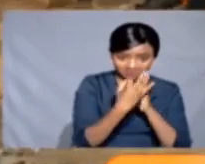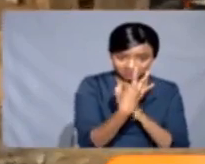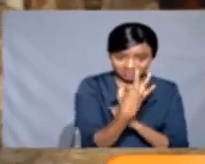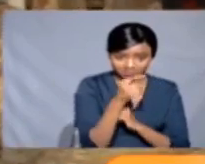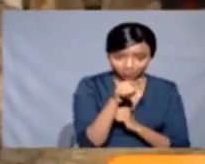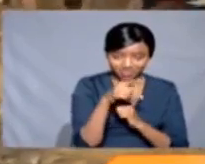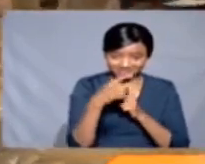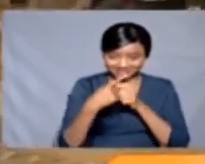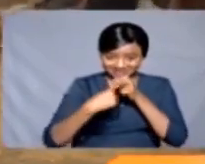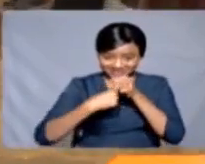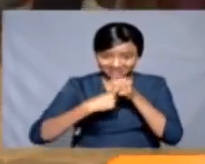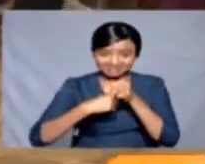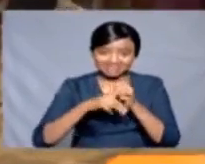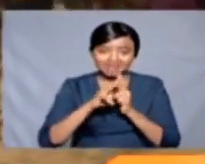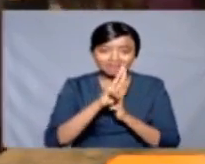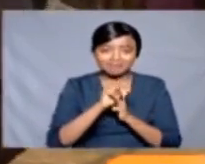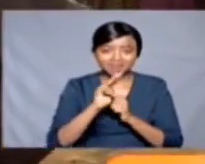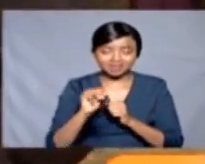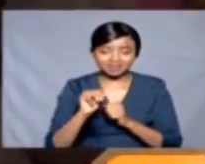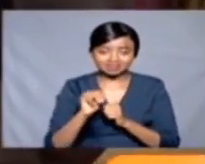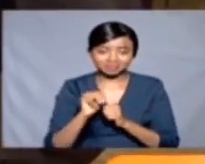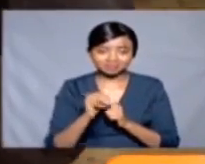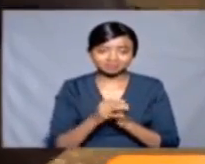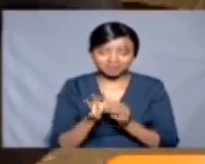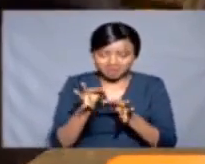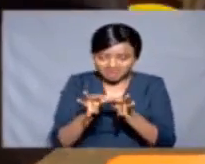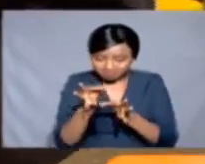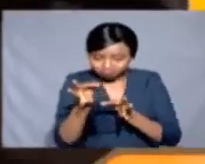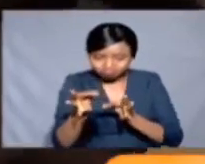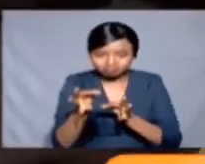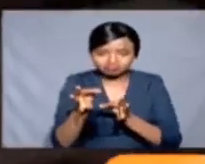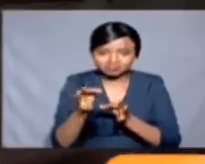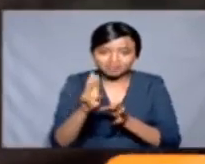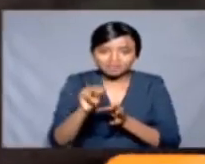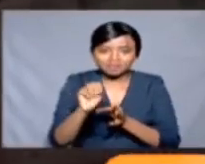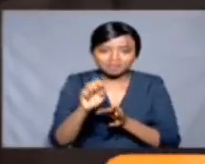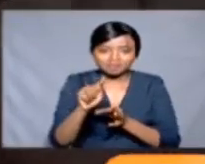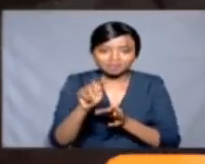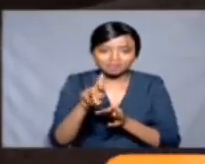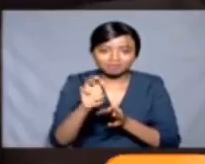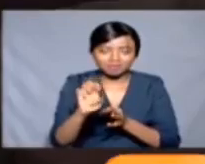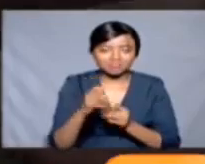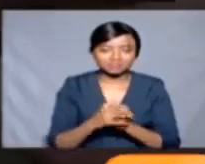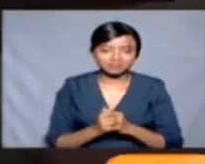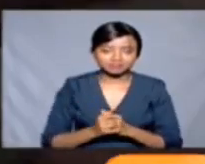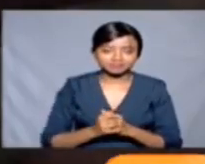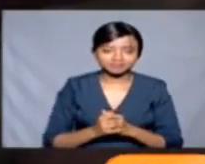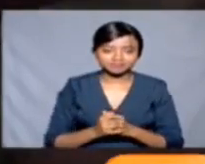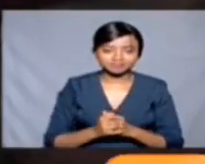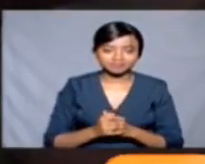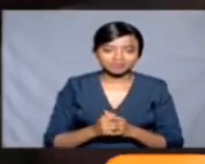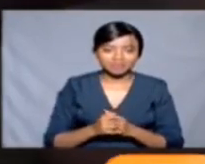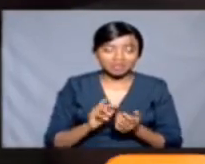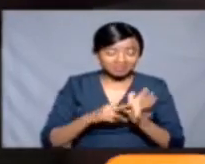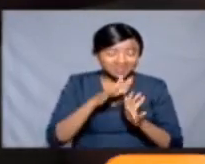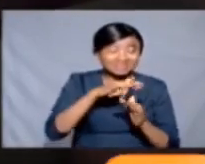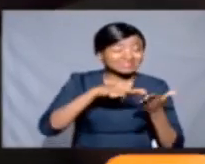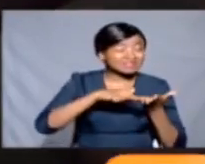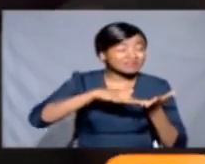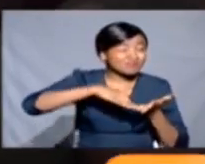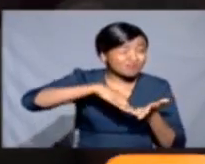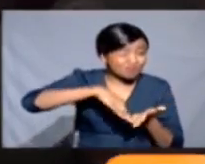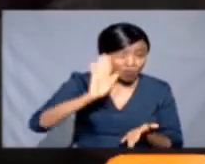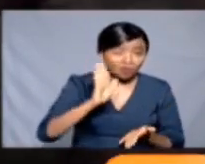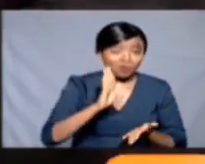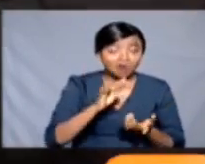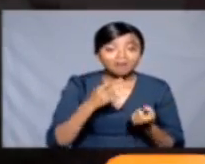183.6 milligrams per cubic meter. Now that's high level, let's say, of pollution. But we are looking